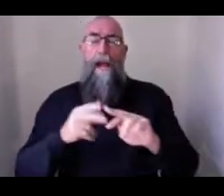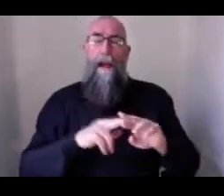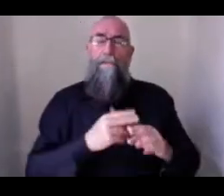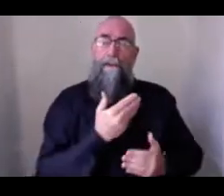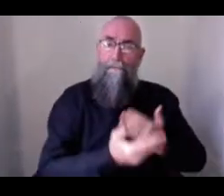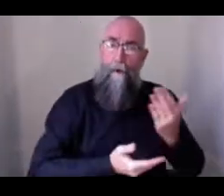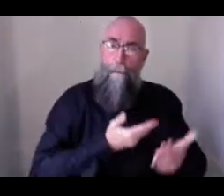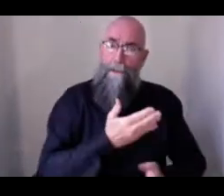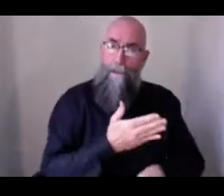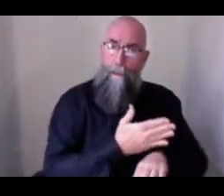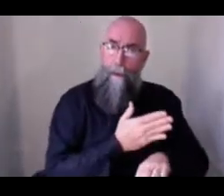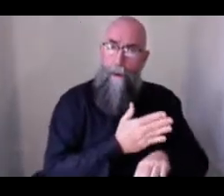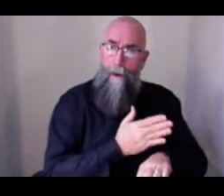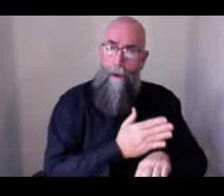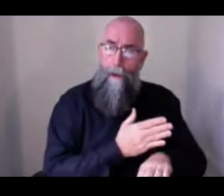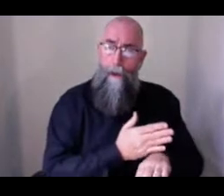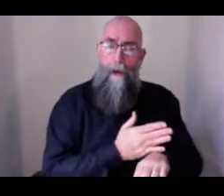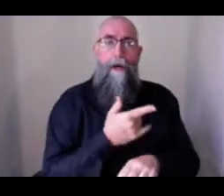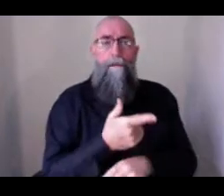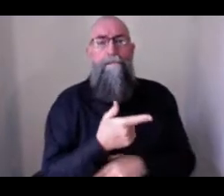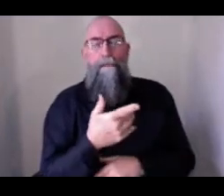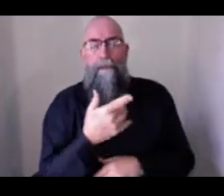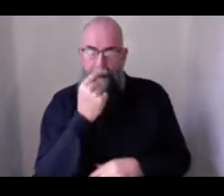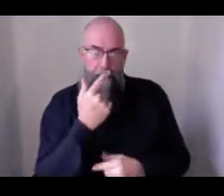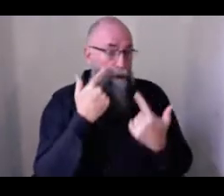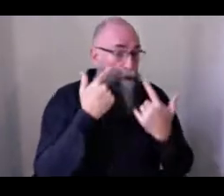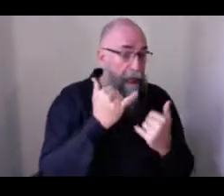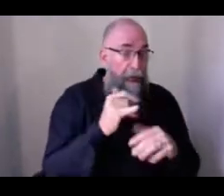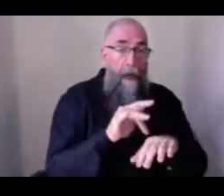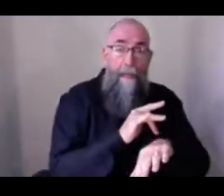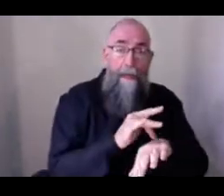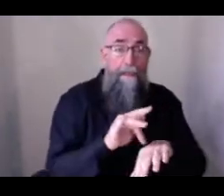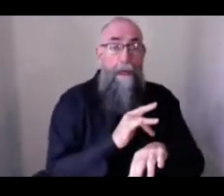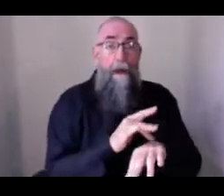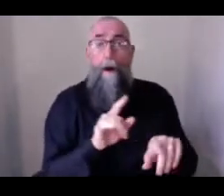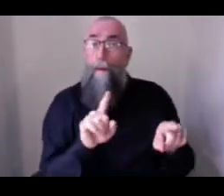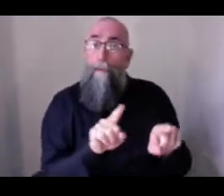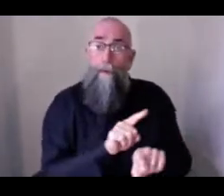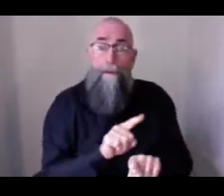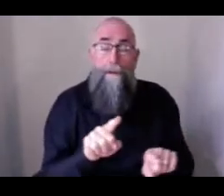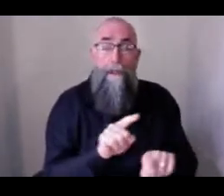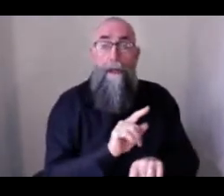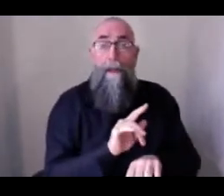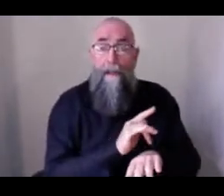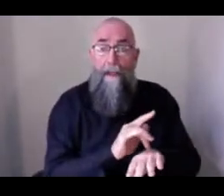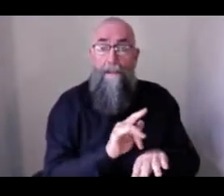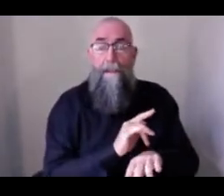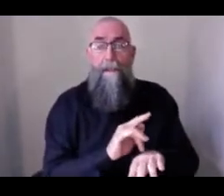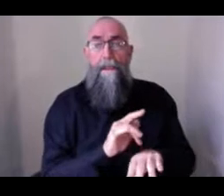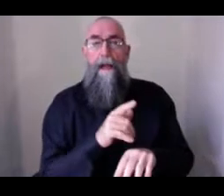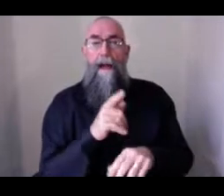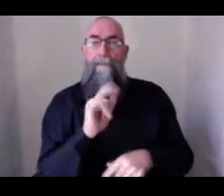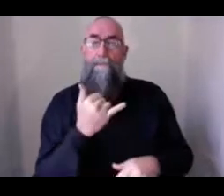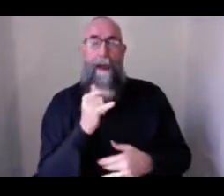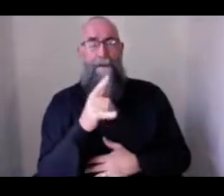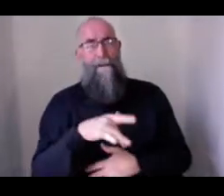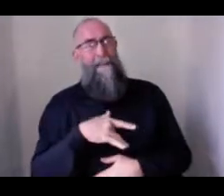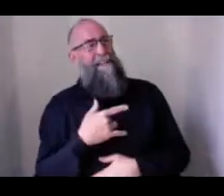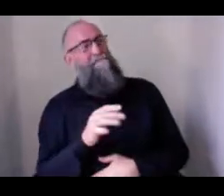it. If it's theatre and musical theatre space, you could look at that. If it's something where you feel like it doesn't really feel like a theatre